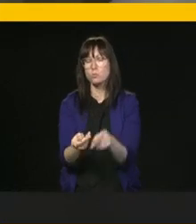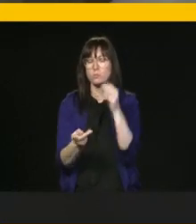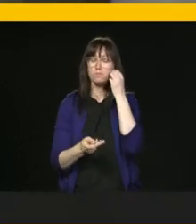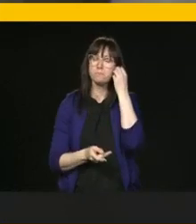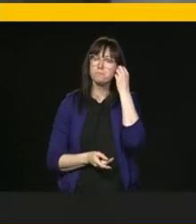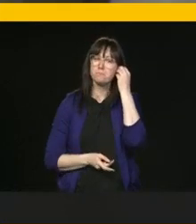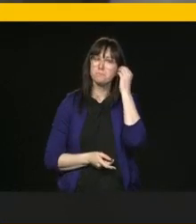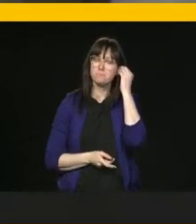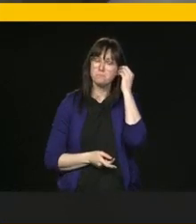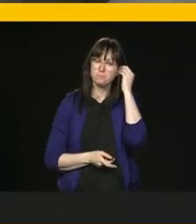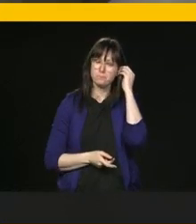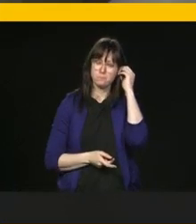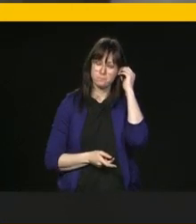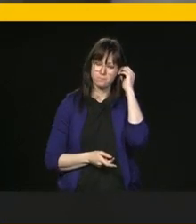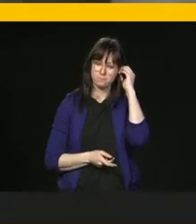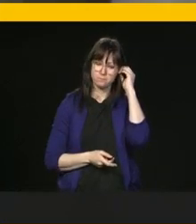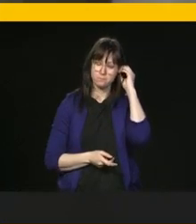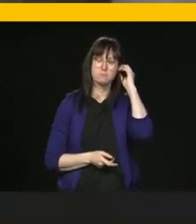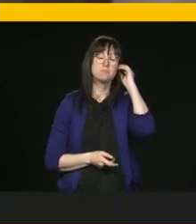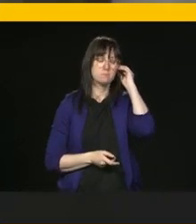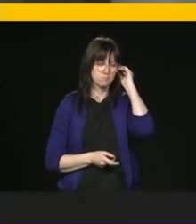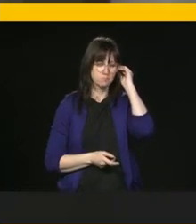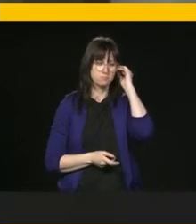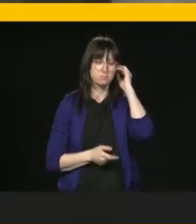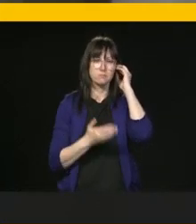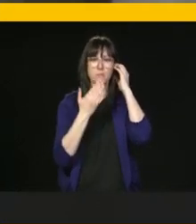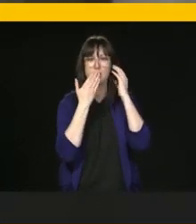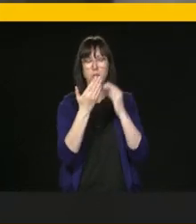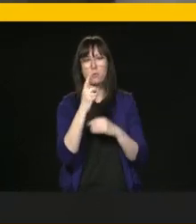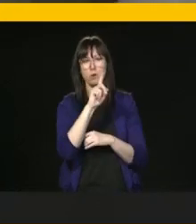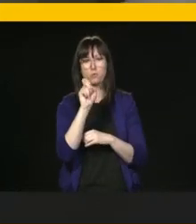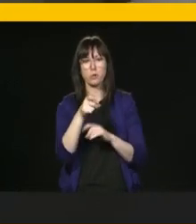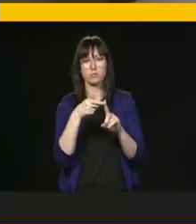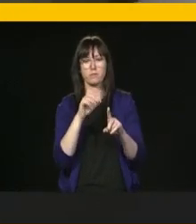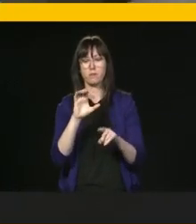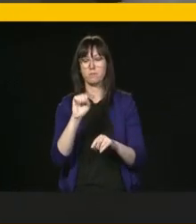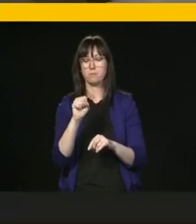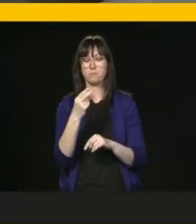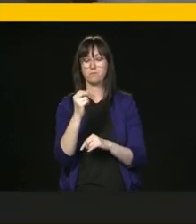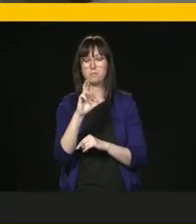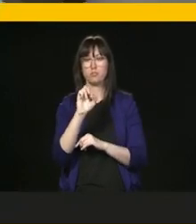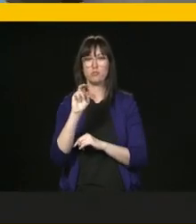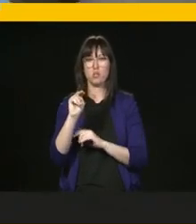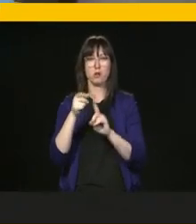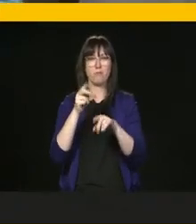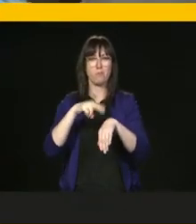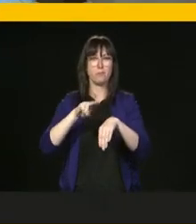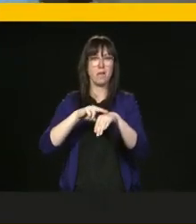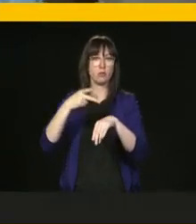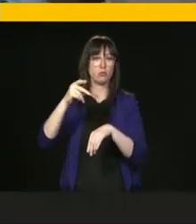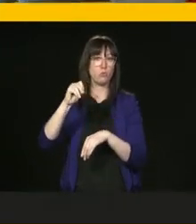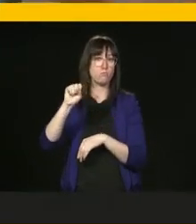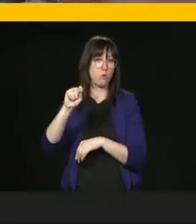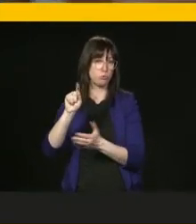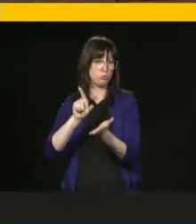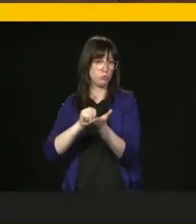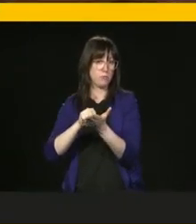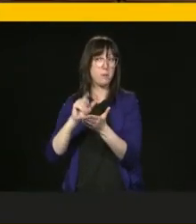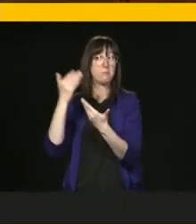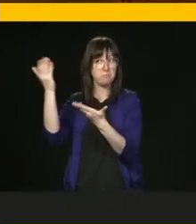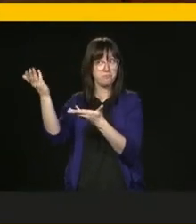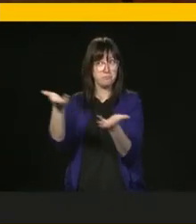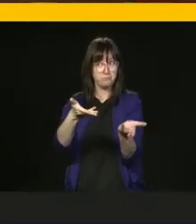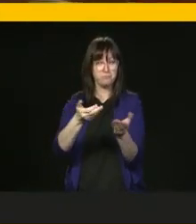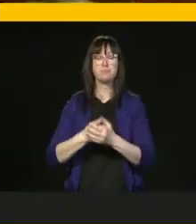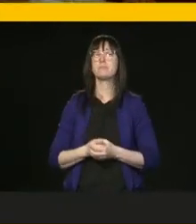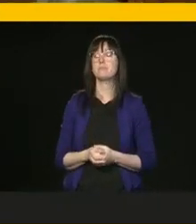Thank you. Merci. We have a question from Sharon Kirky from the National Post. Please go ahead. Votre ligne est ouverte. Oh,